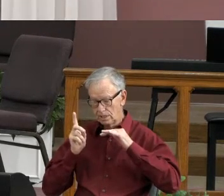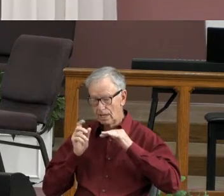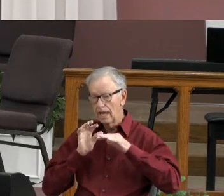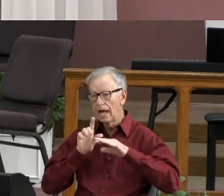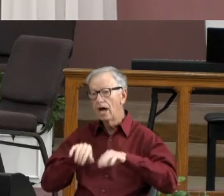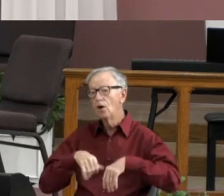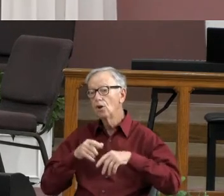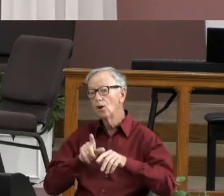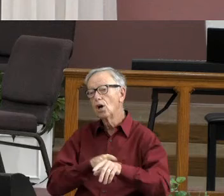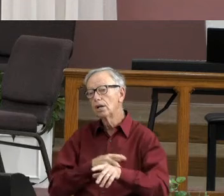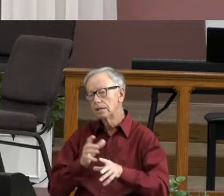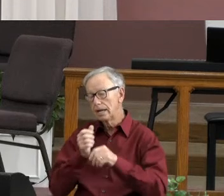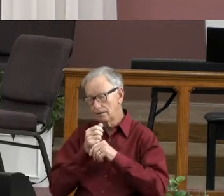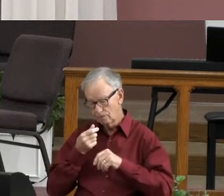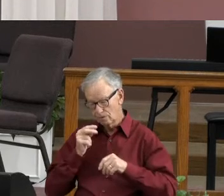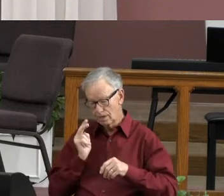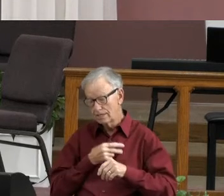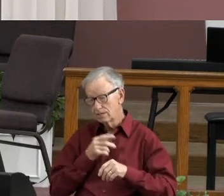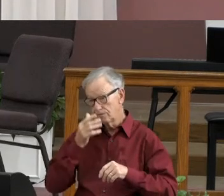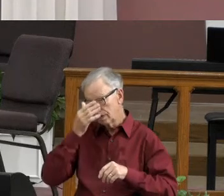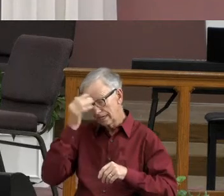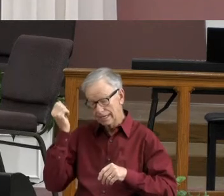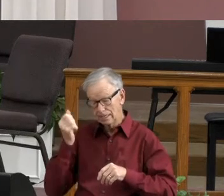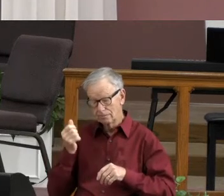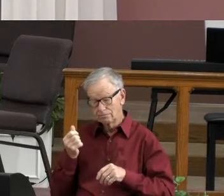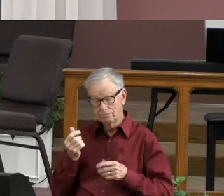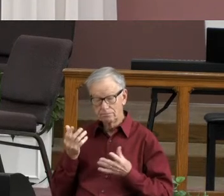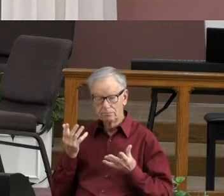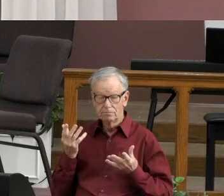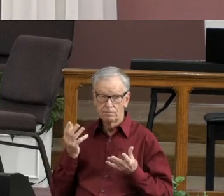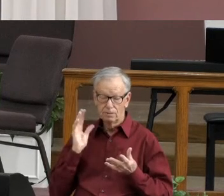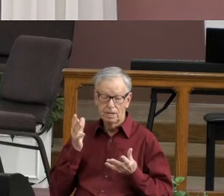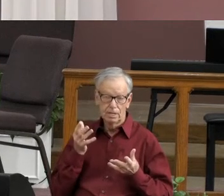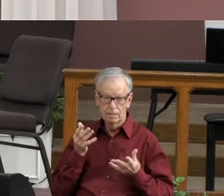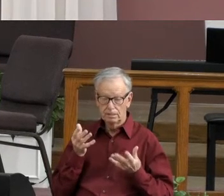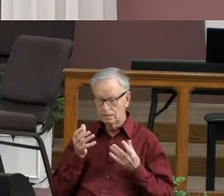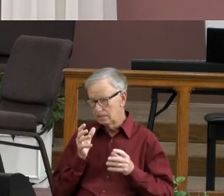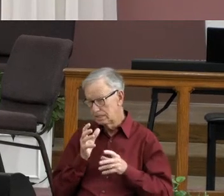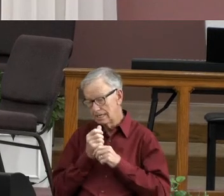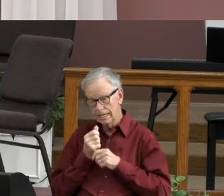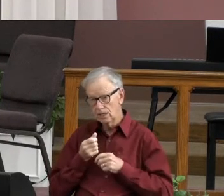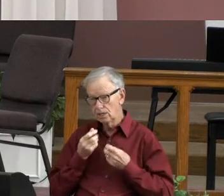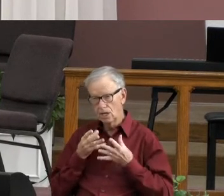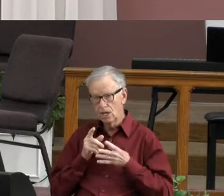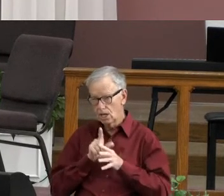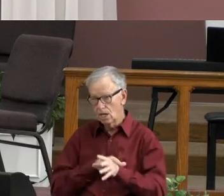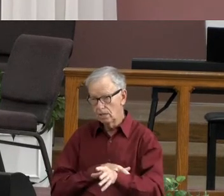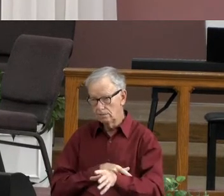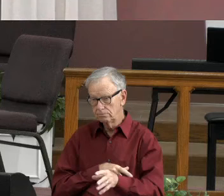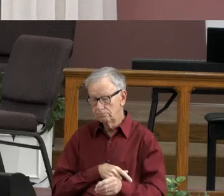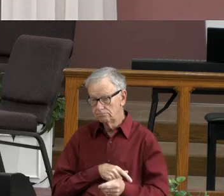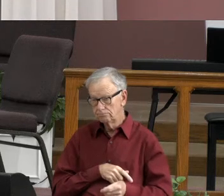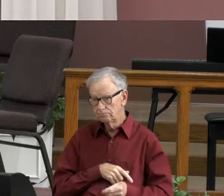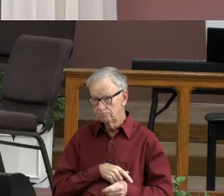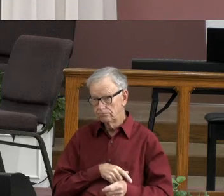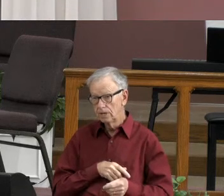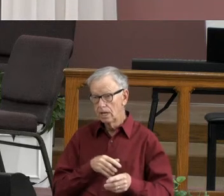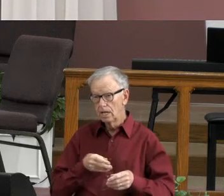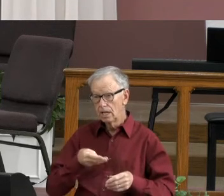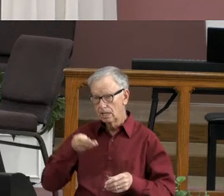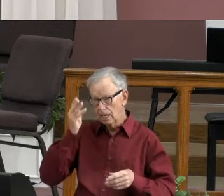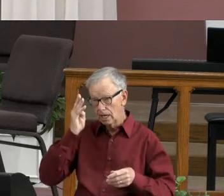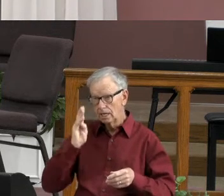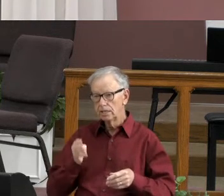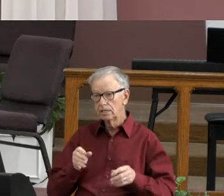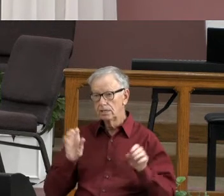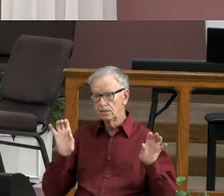does it take for us to forget? Well, it doesn't really take very long, does it? God can do